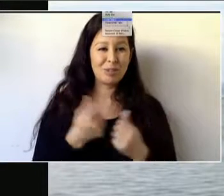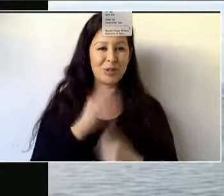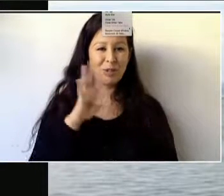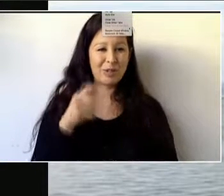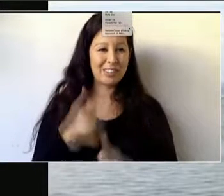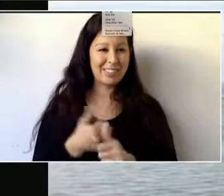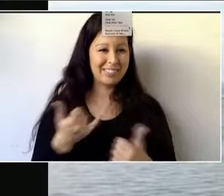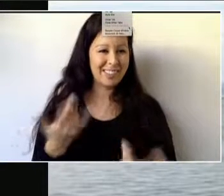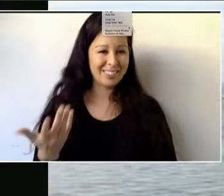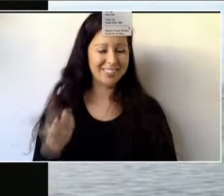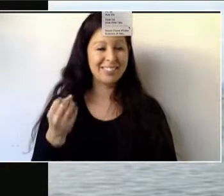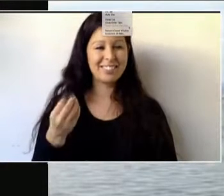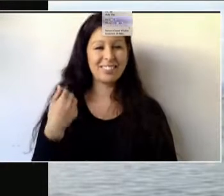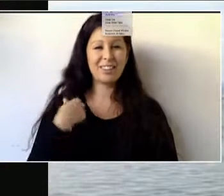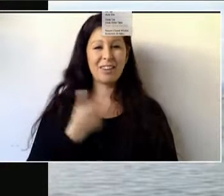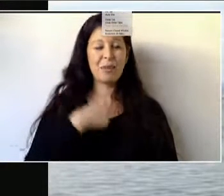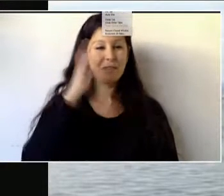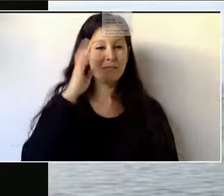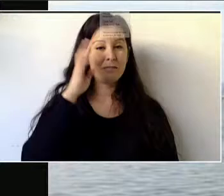So we're like, okay, what do we do with the rig?